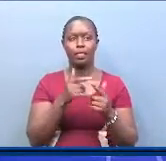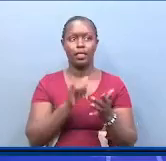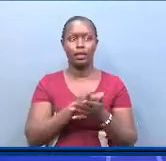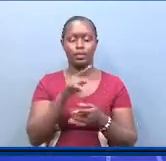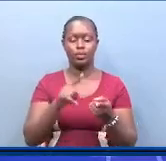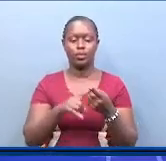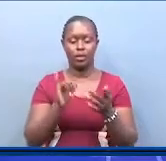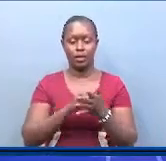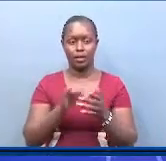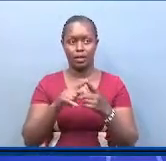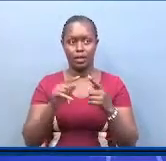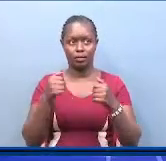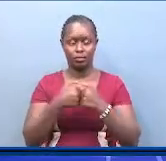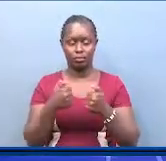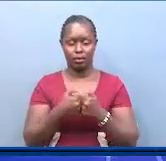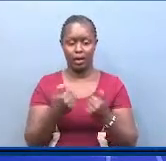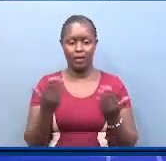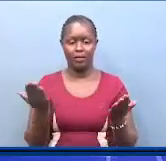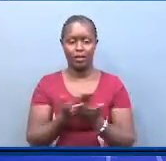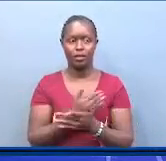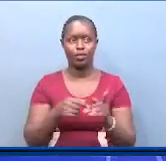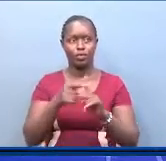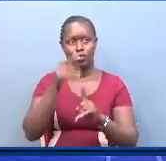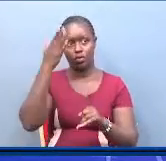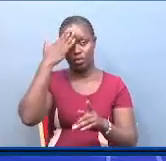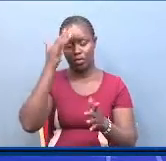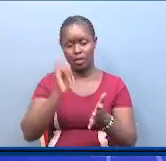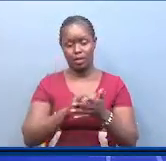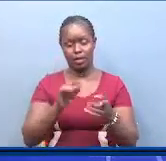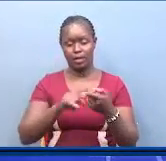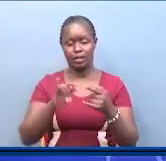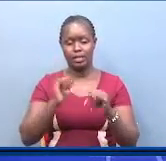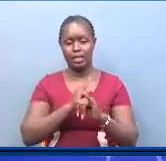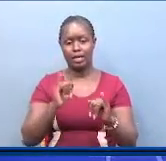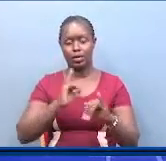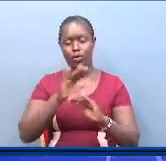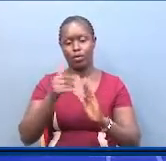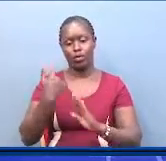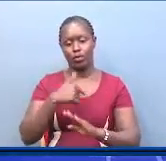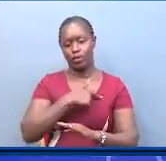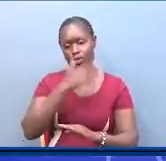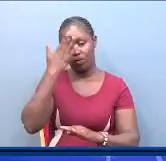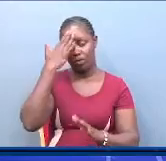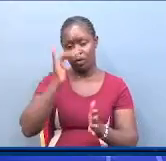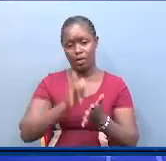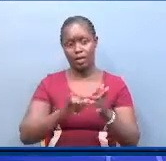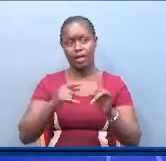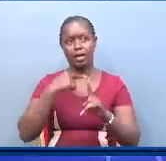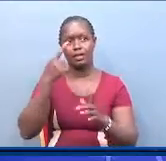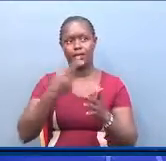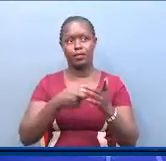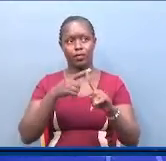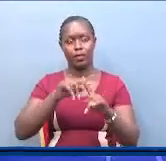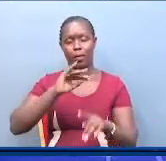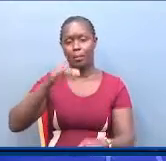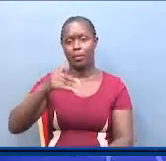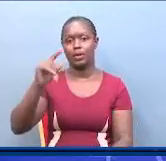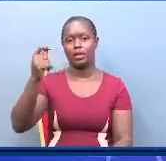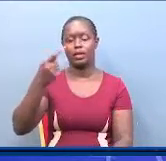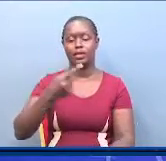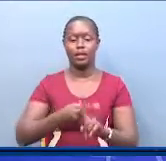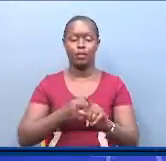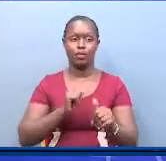the game finished. And they know, and that is the plain truth, and we know. And I can tell you, I'm from Mount Kenya. The time we